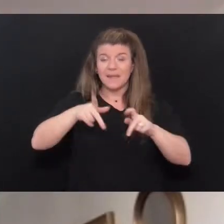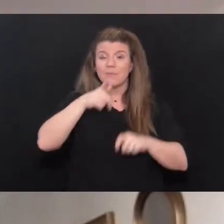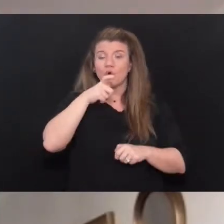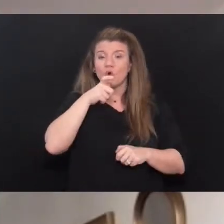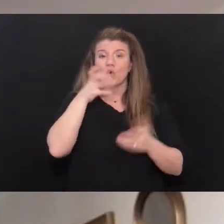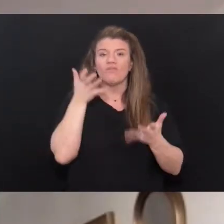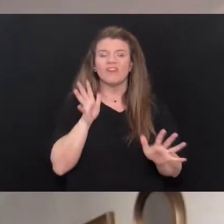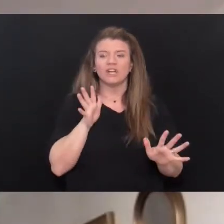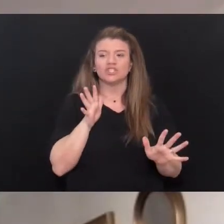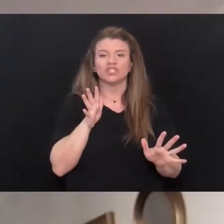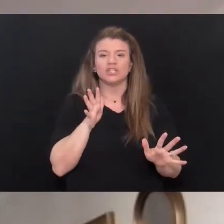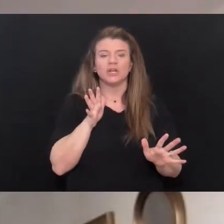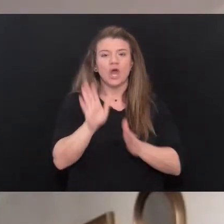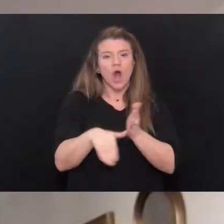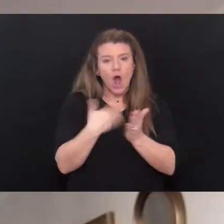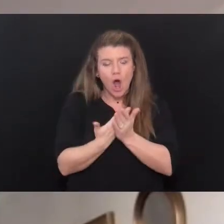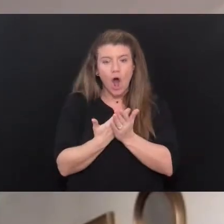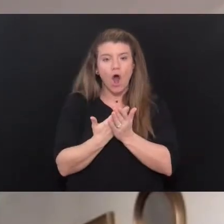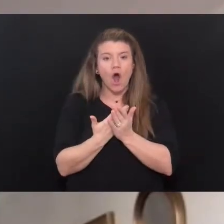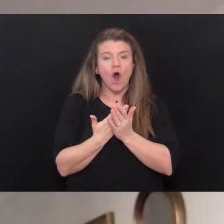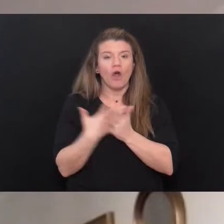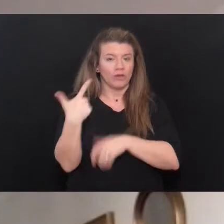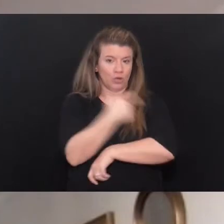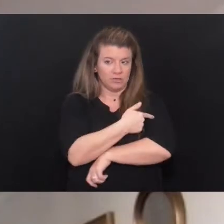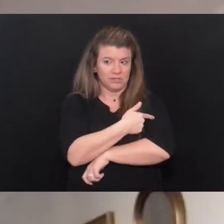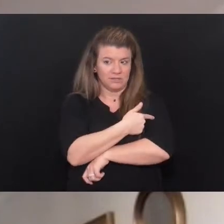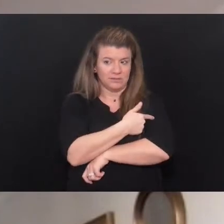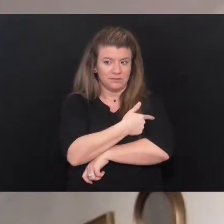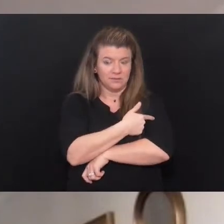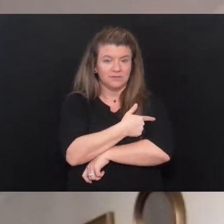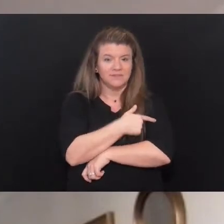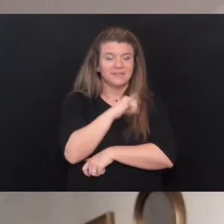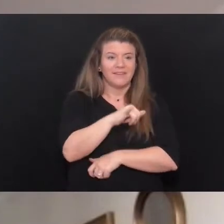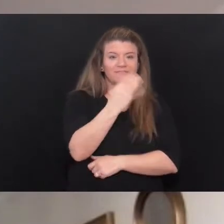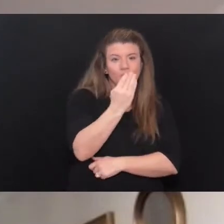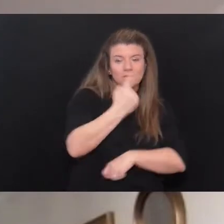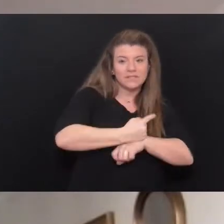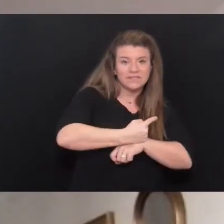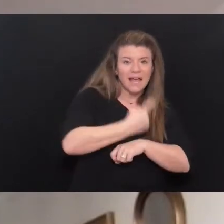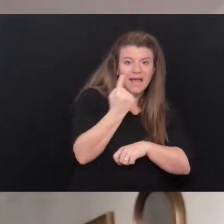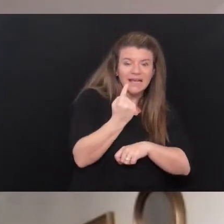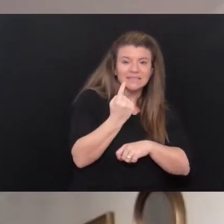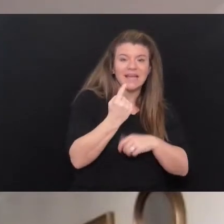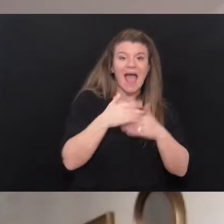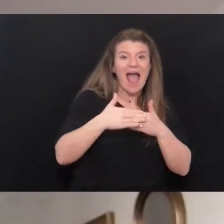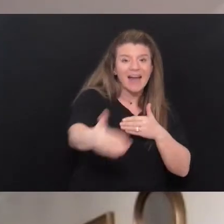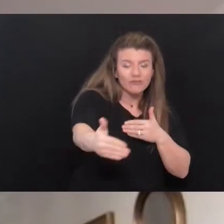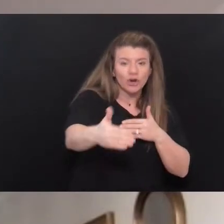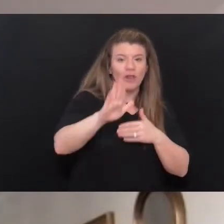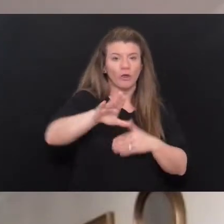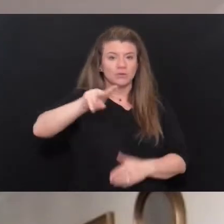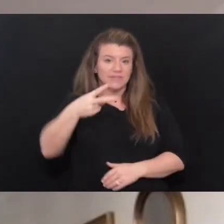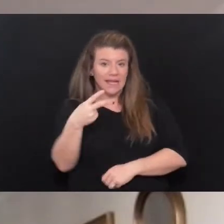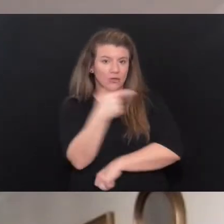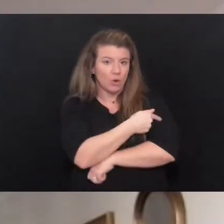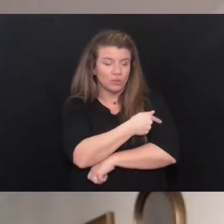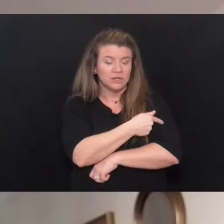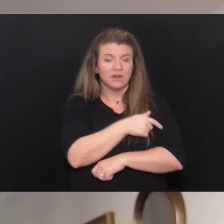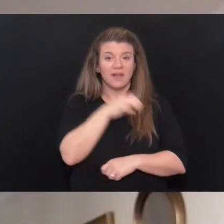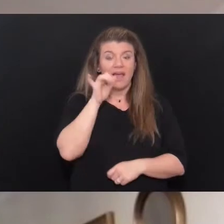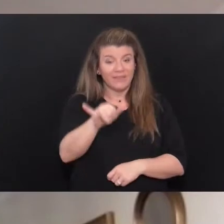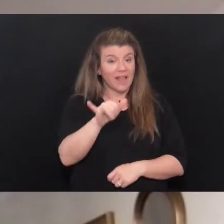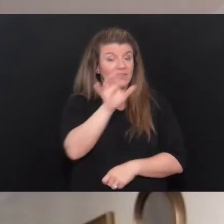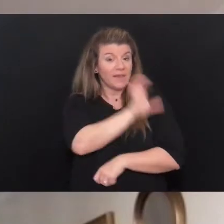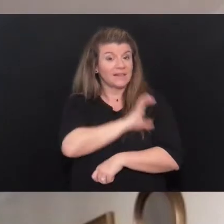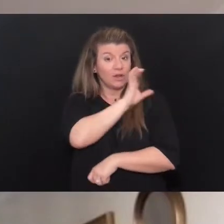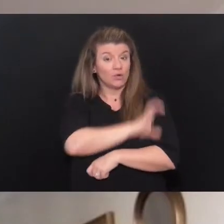finish all the doses of the vaccines and are 14 days out from the last dose, and that's from the clinical